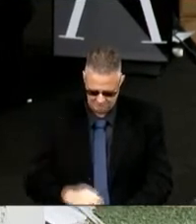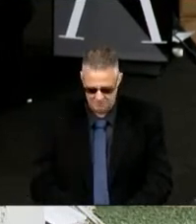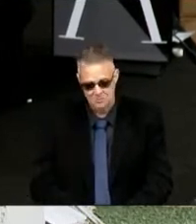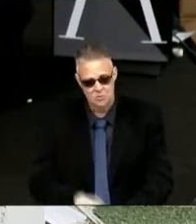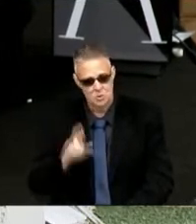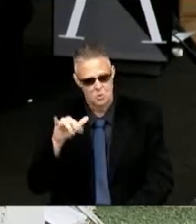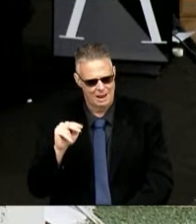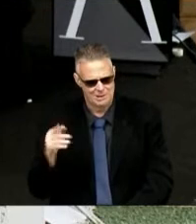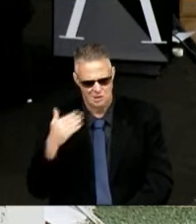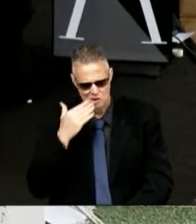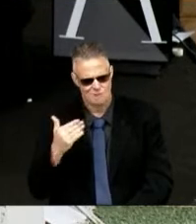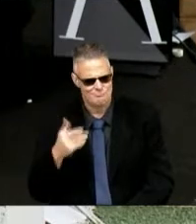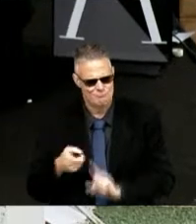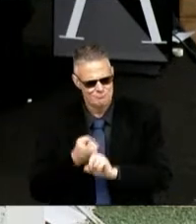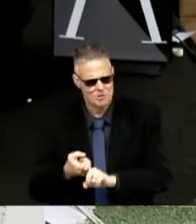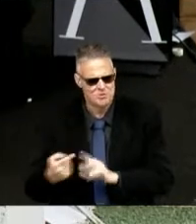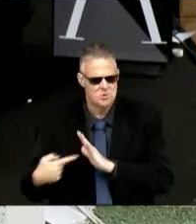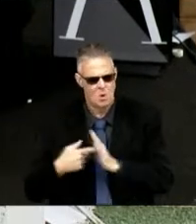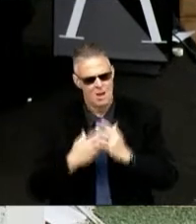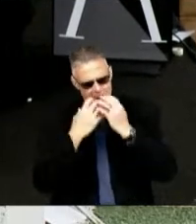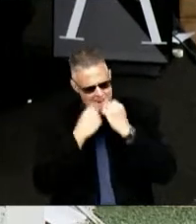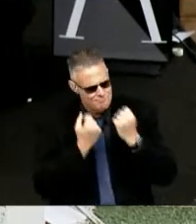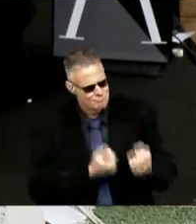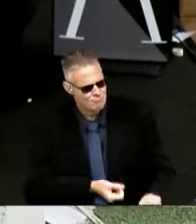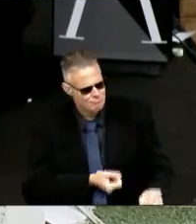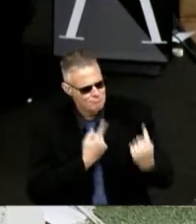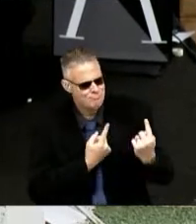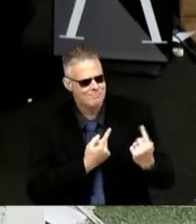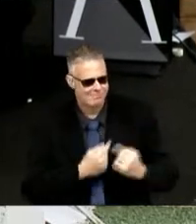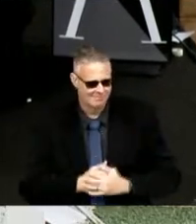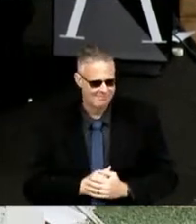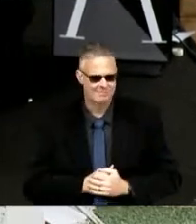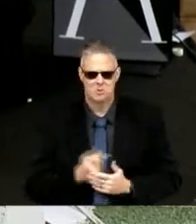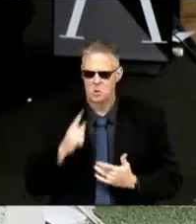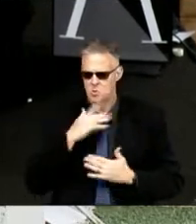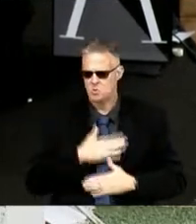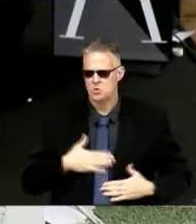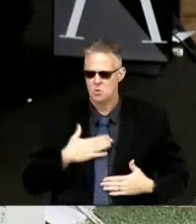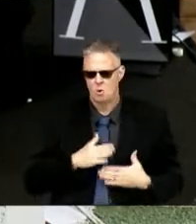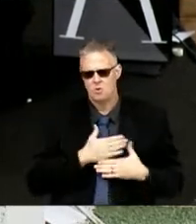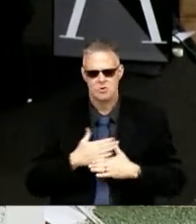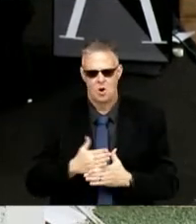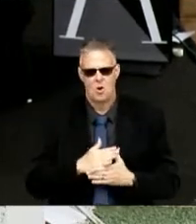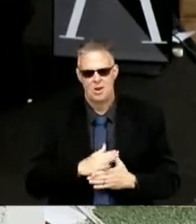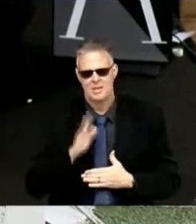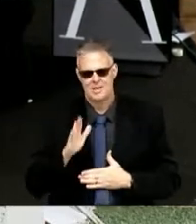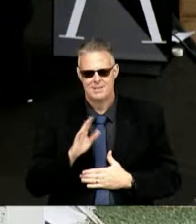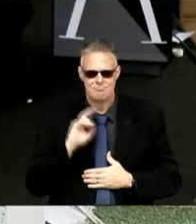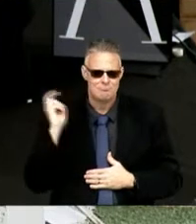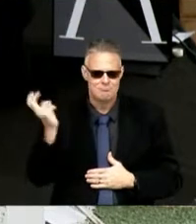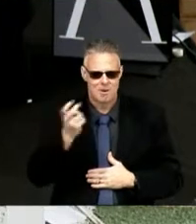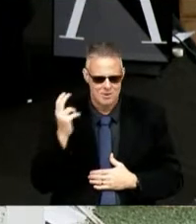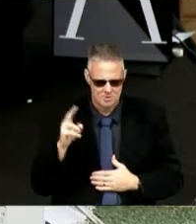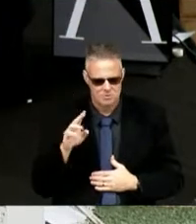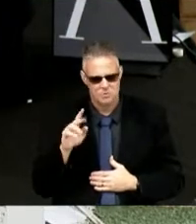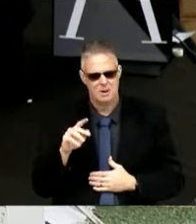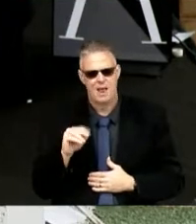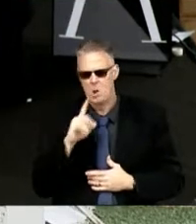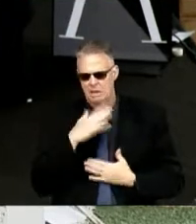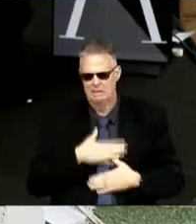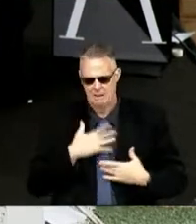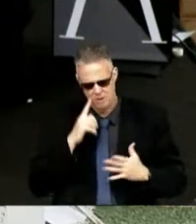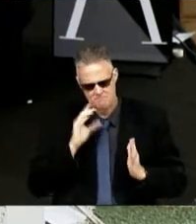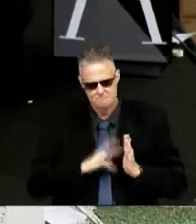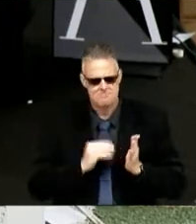Ryan is a good friend, showing care and empathy for those around him. He enjoys sharing his love of transit with others and is eager for